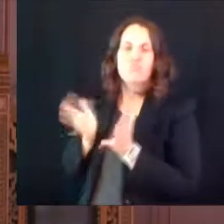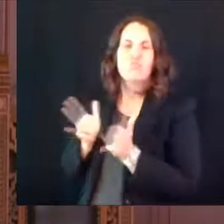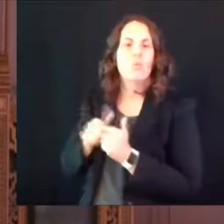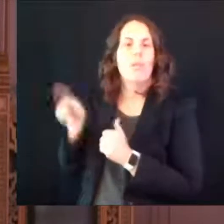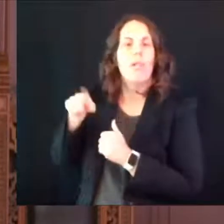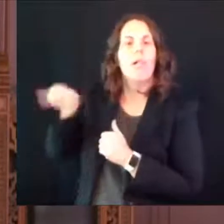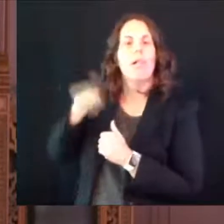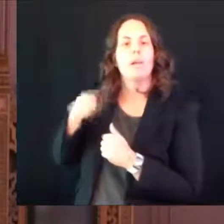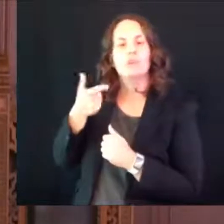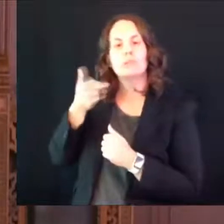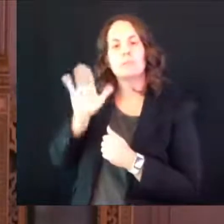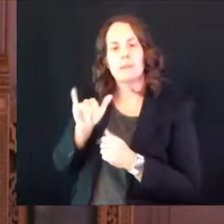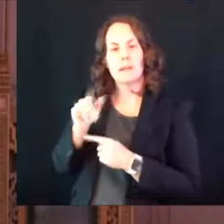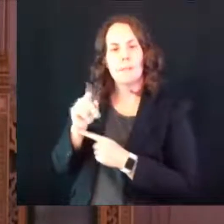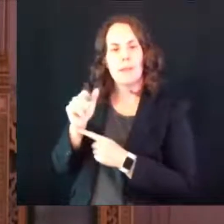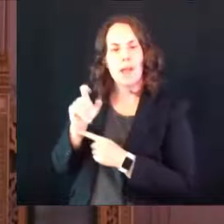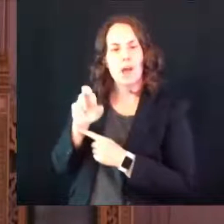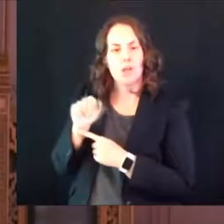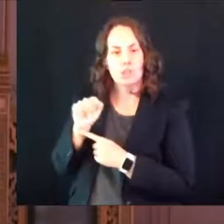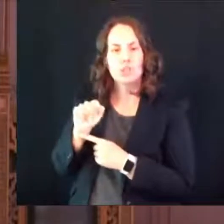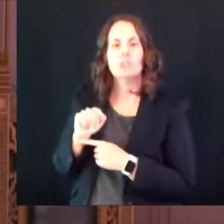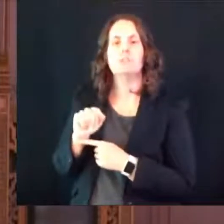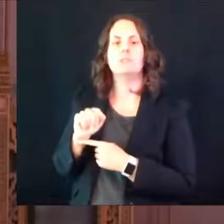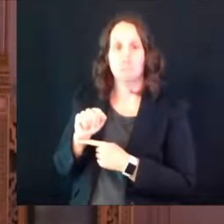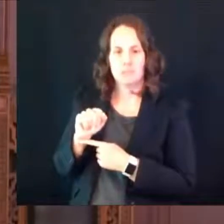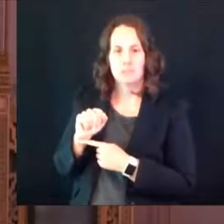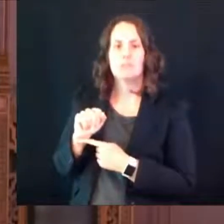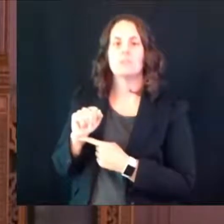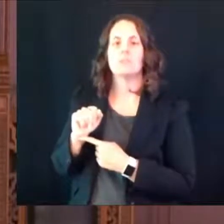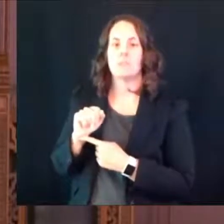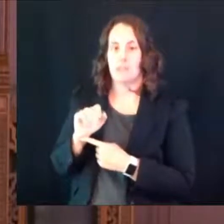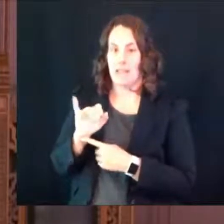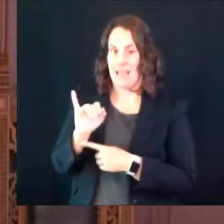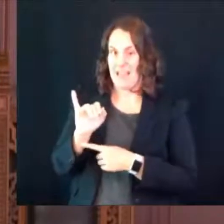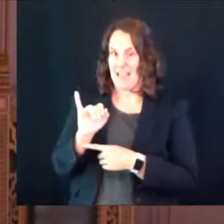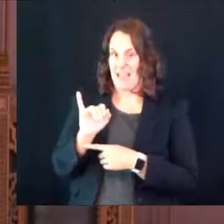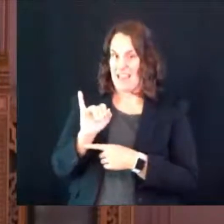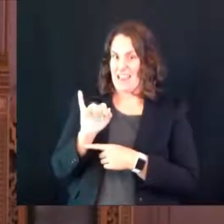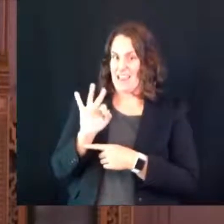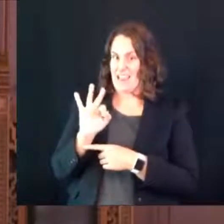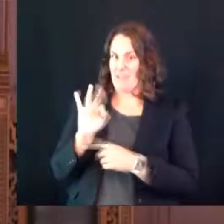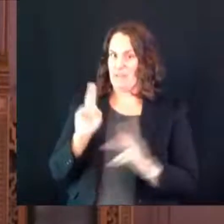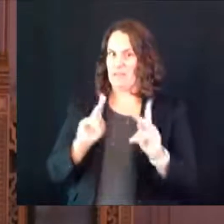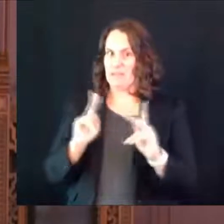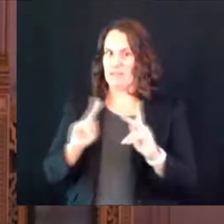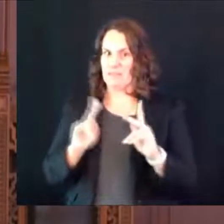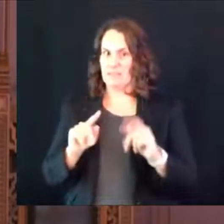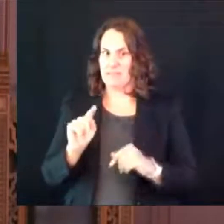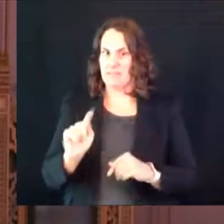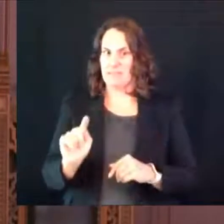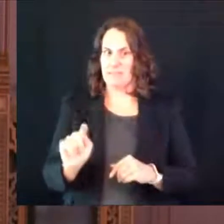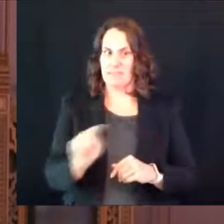that people, if there are any people in the stands, that they're safe. That's critically important.